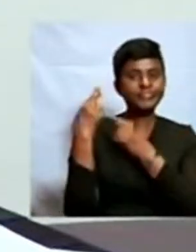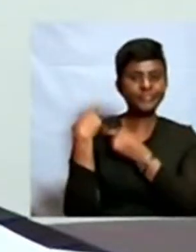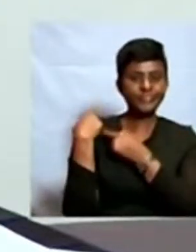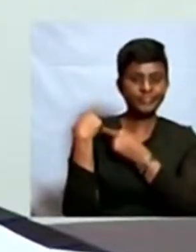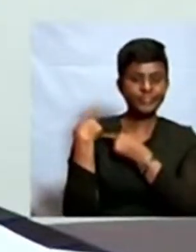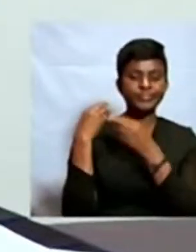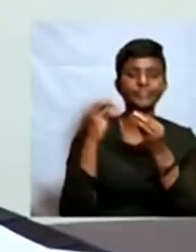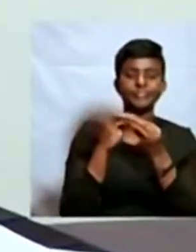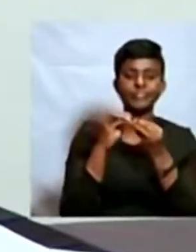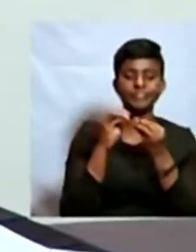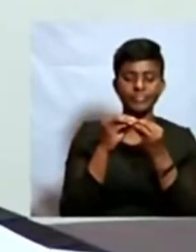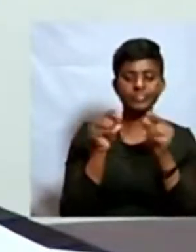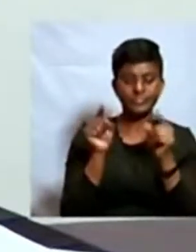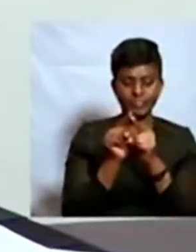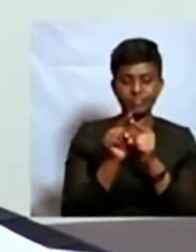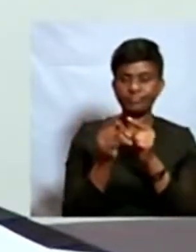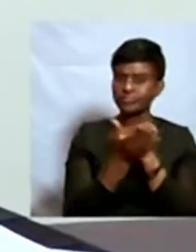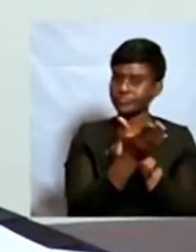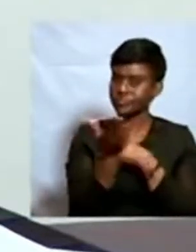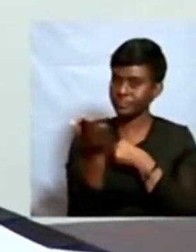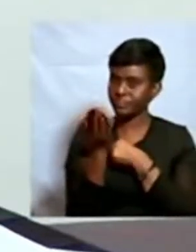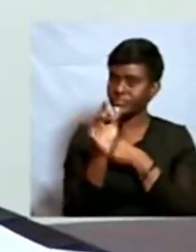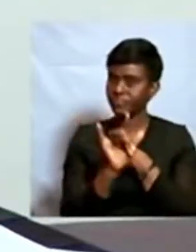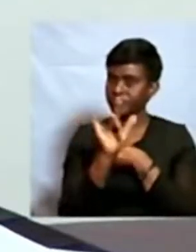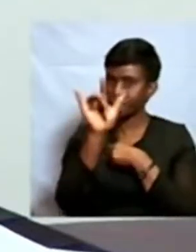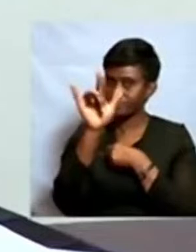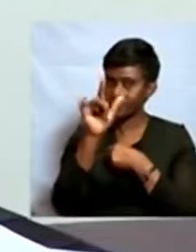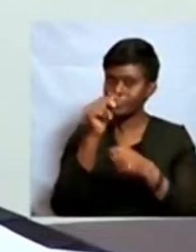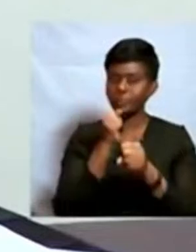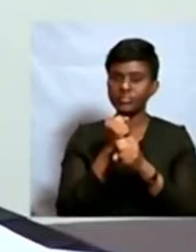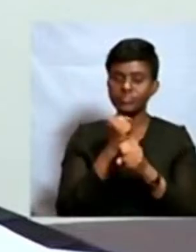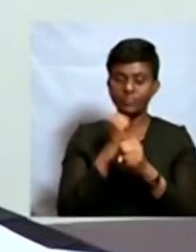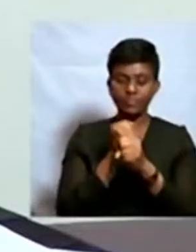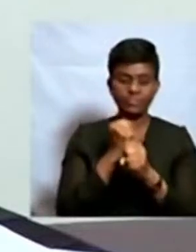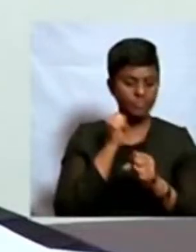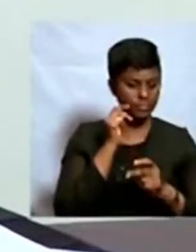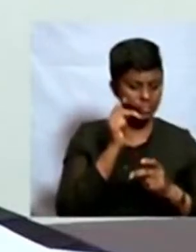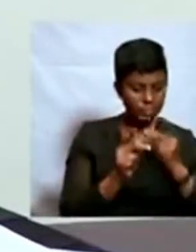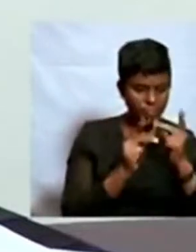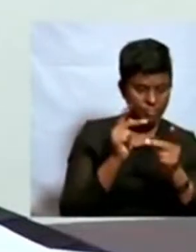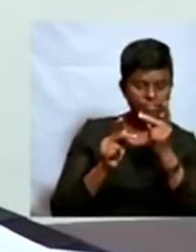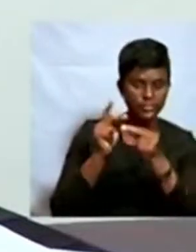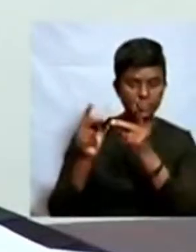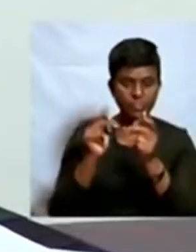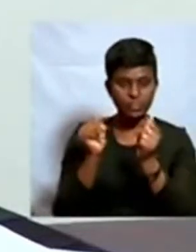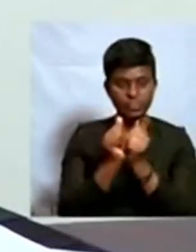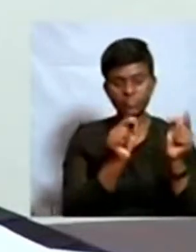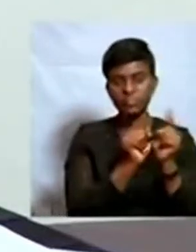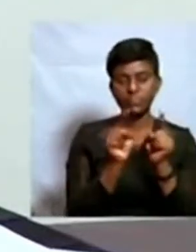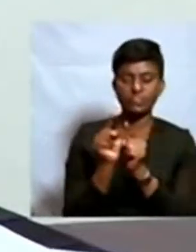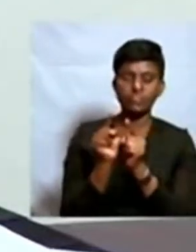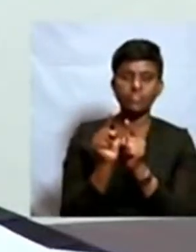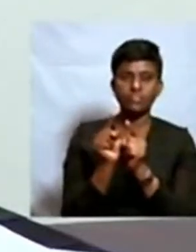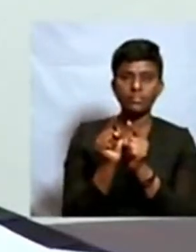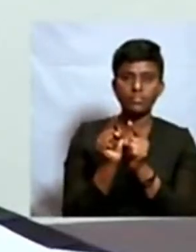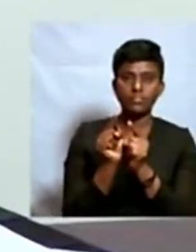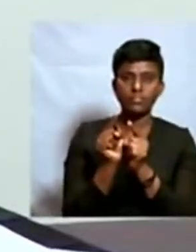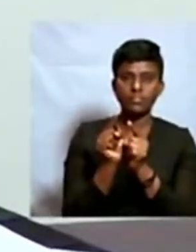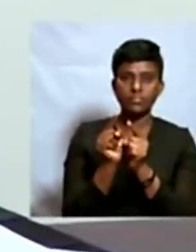responsibilities of the aerodrome operating process, and also on the